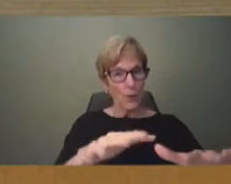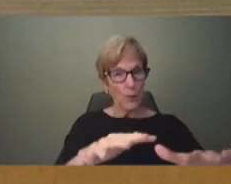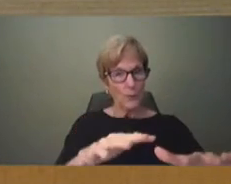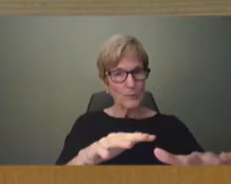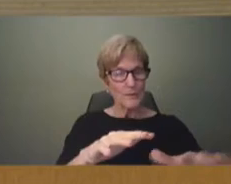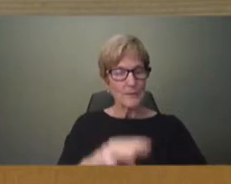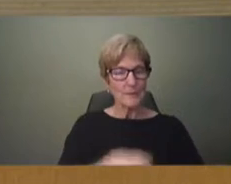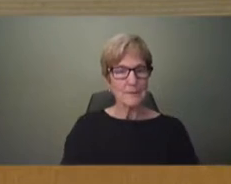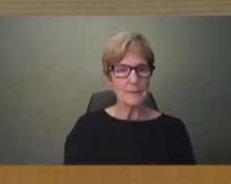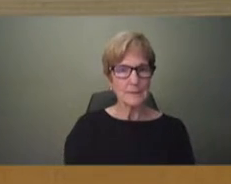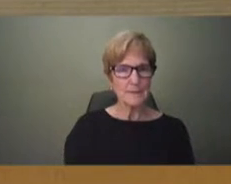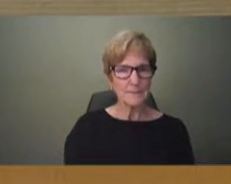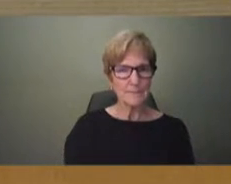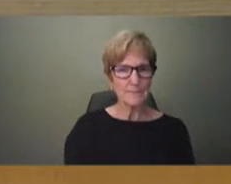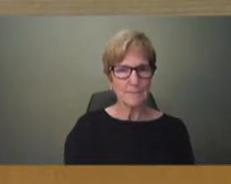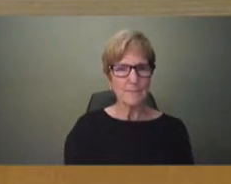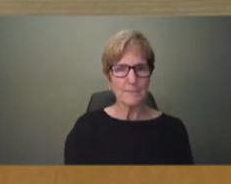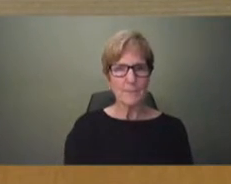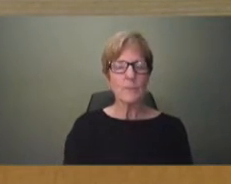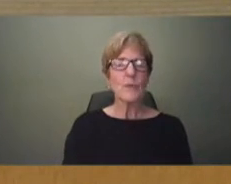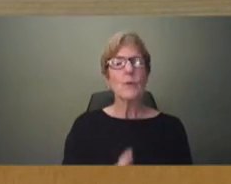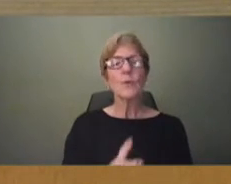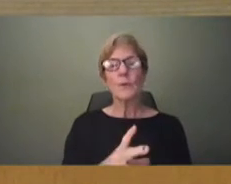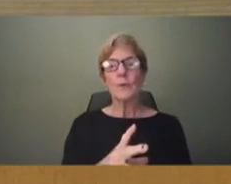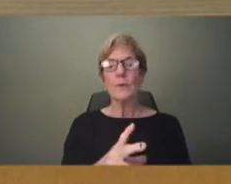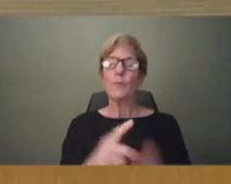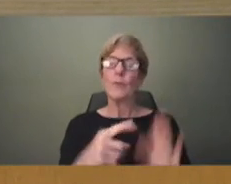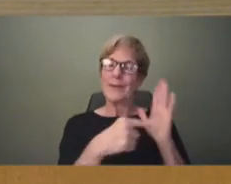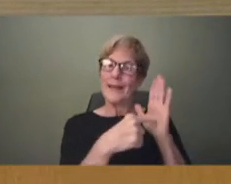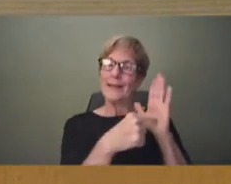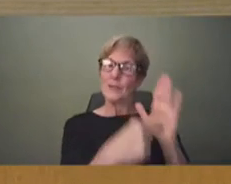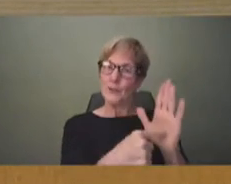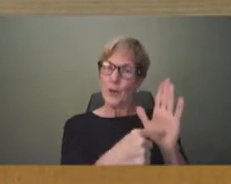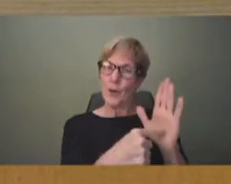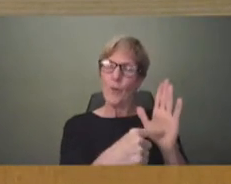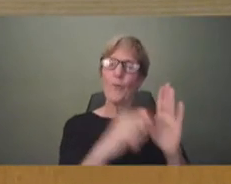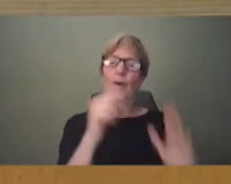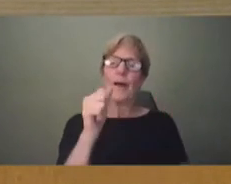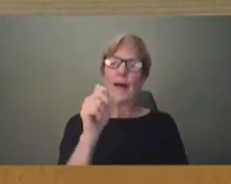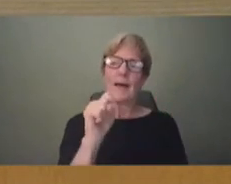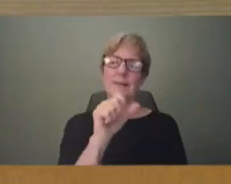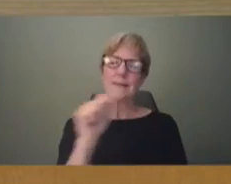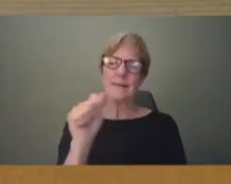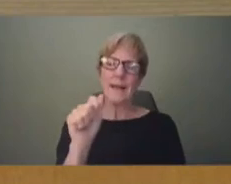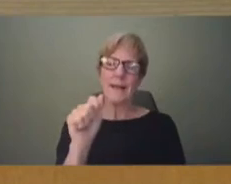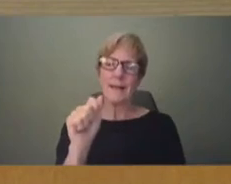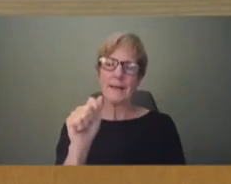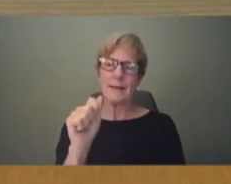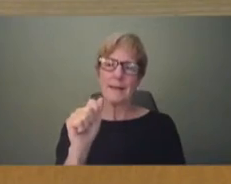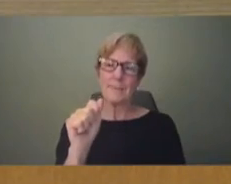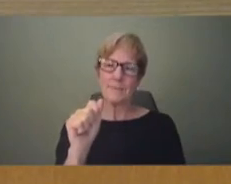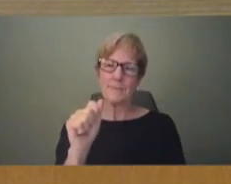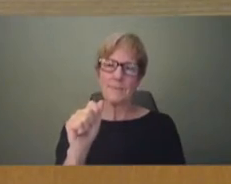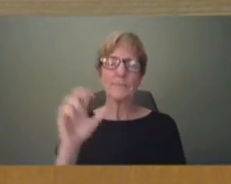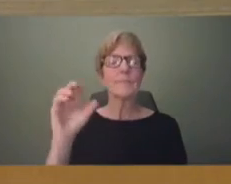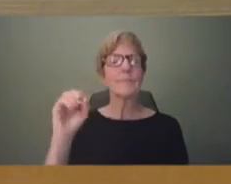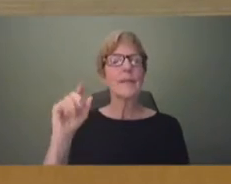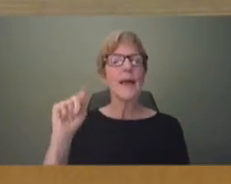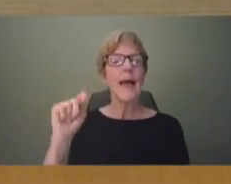that what's shown as a is shown as a an